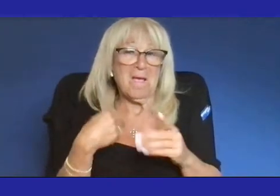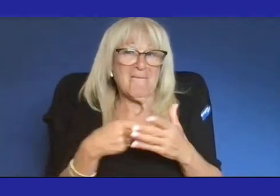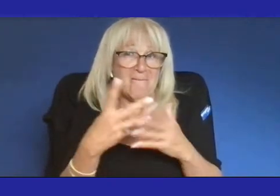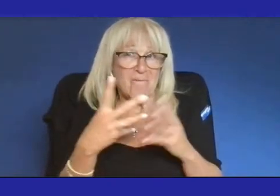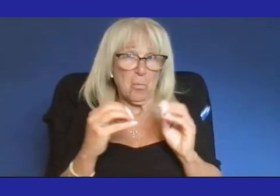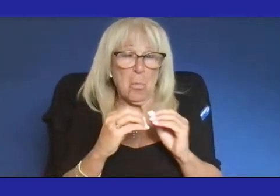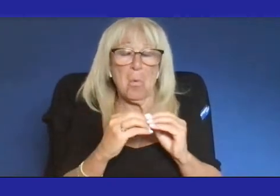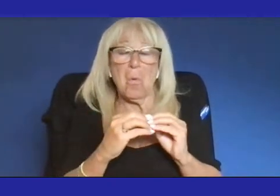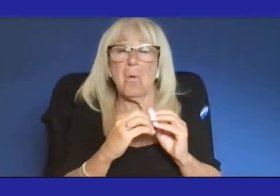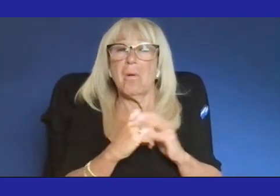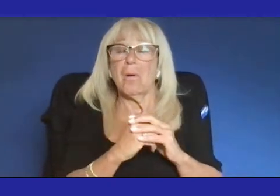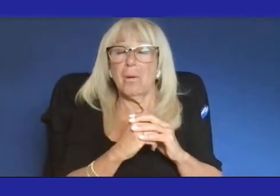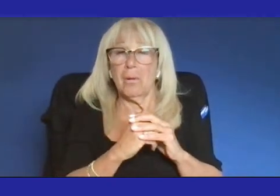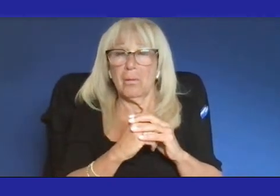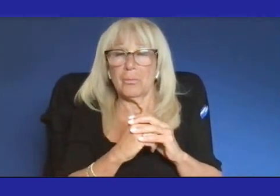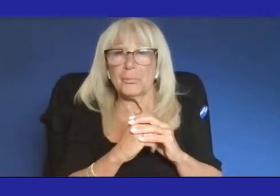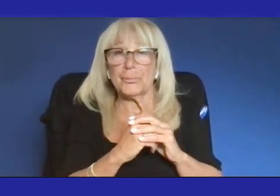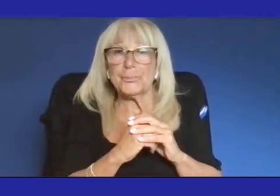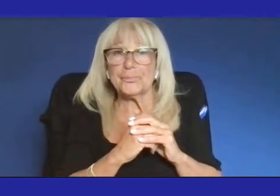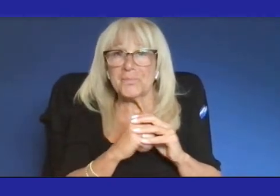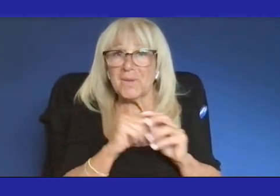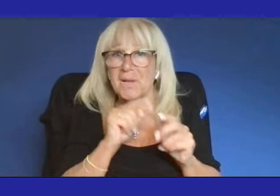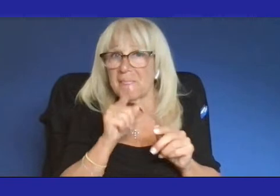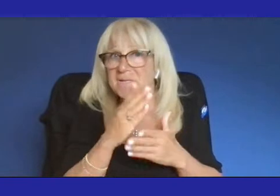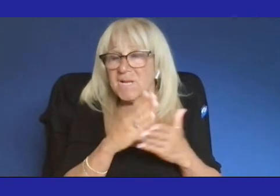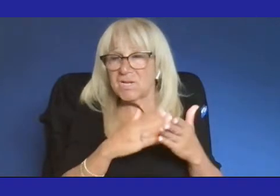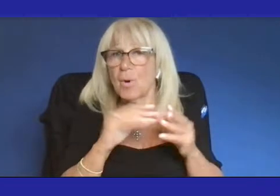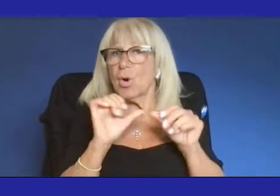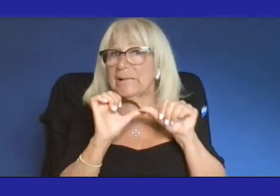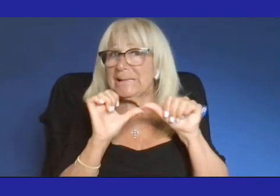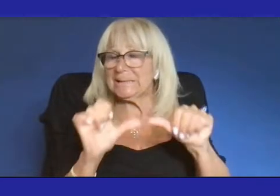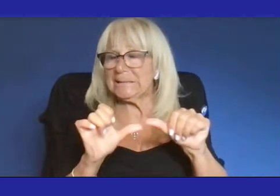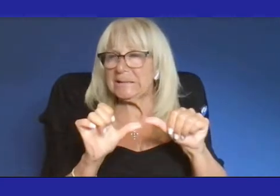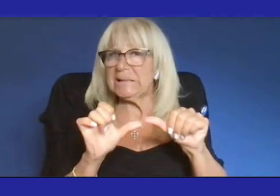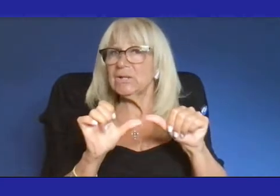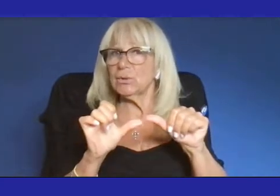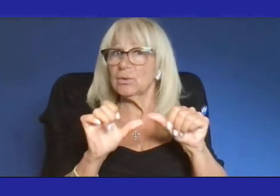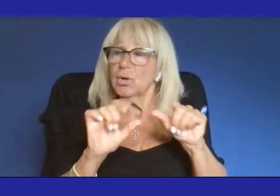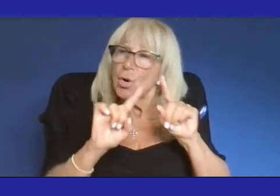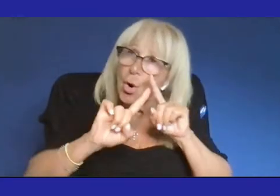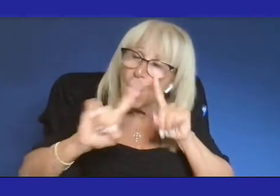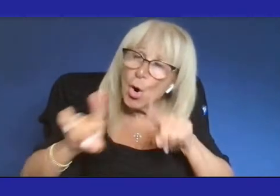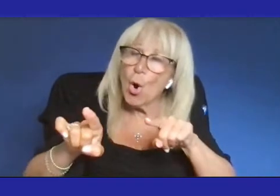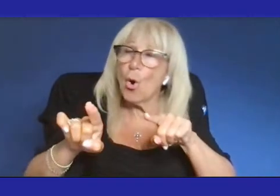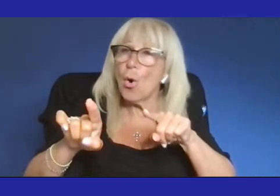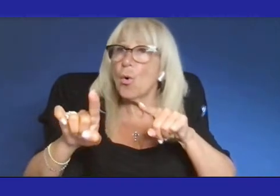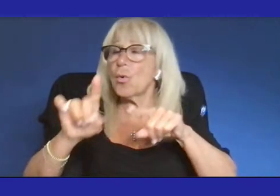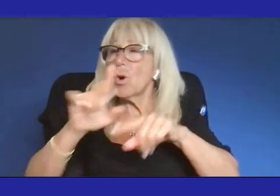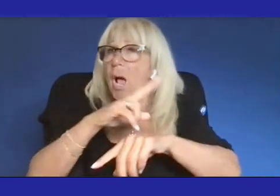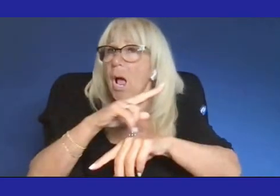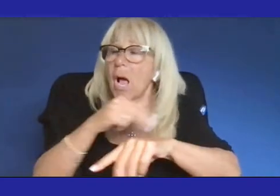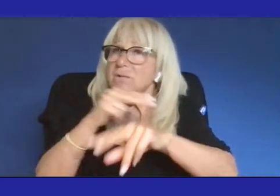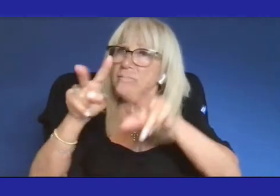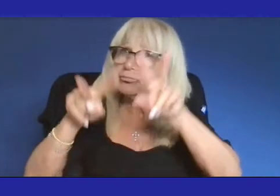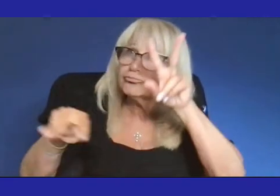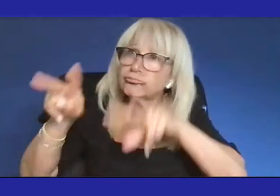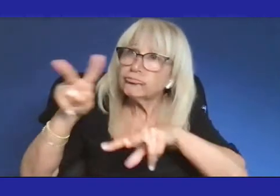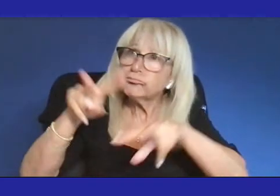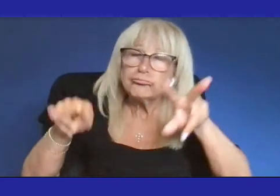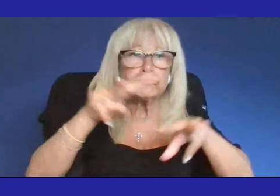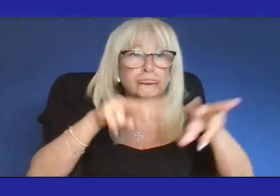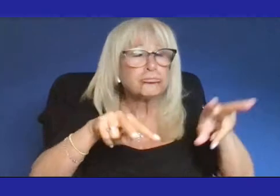is, part of the continuing effort to go to our hospitals and respond to their